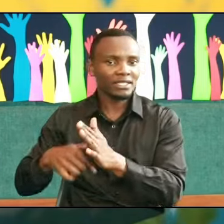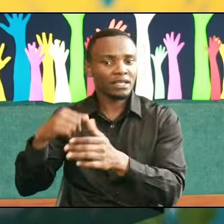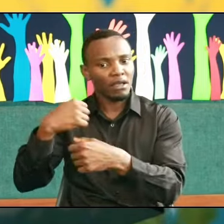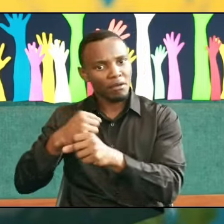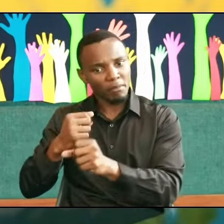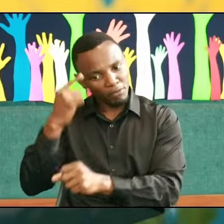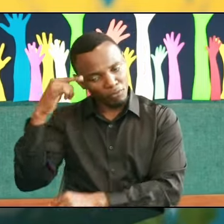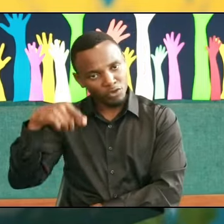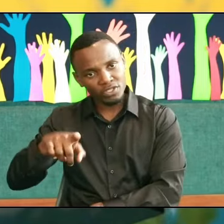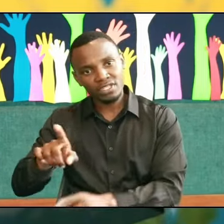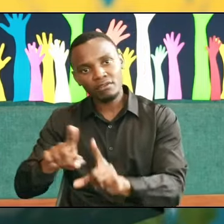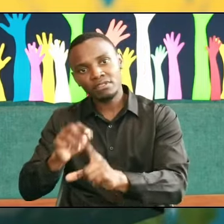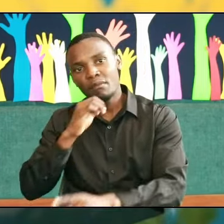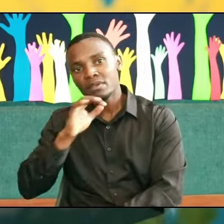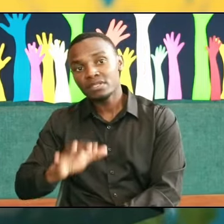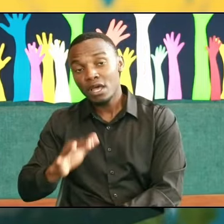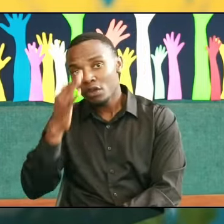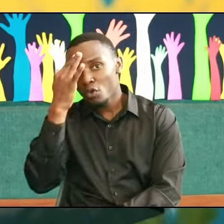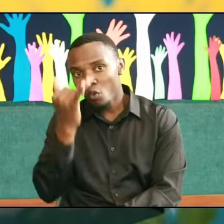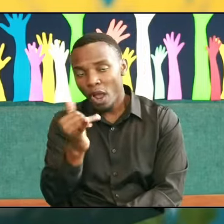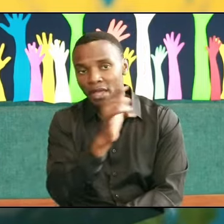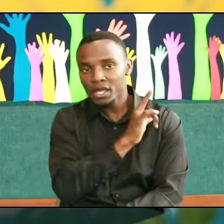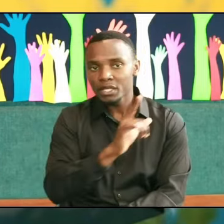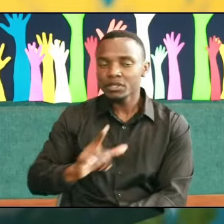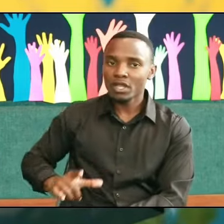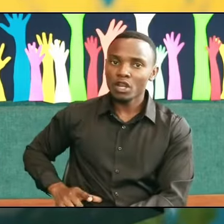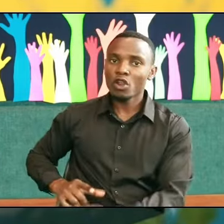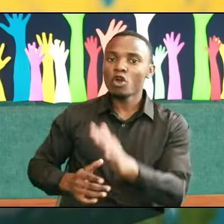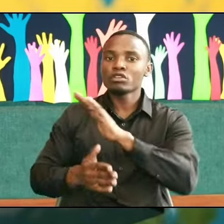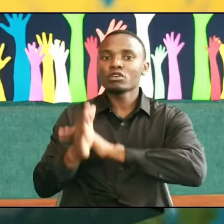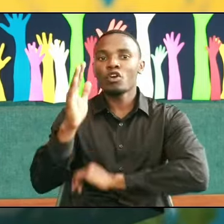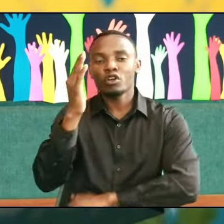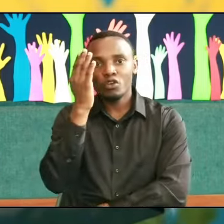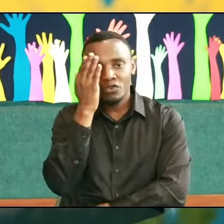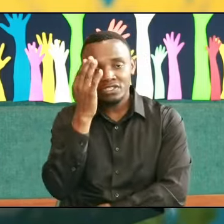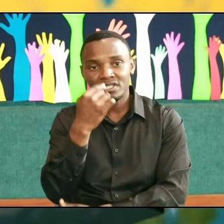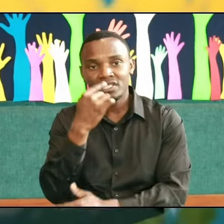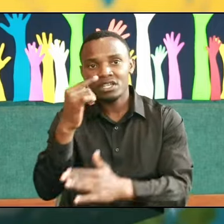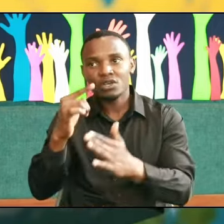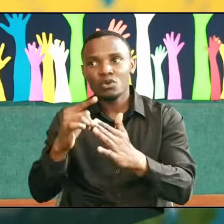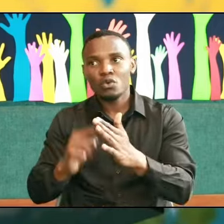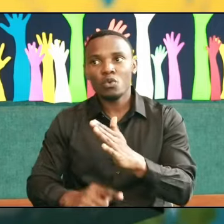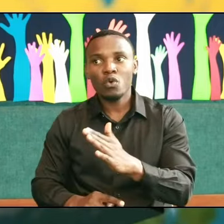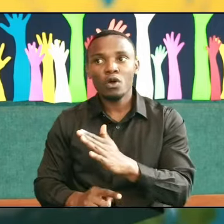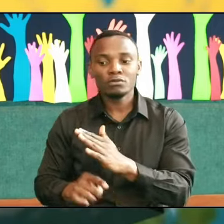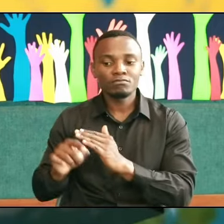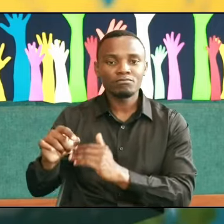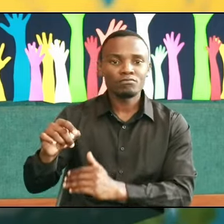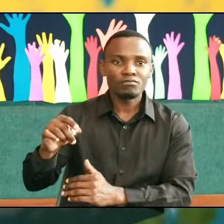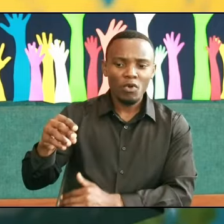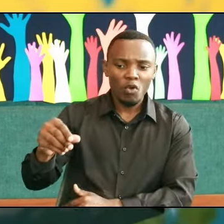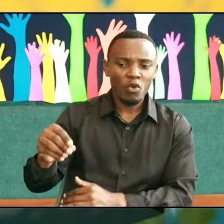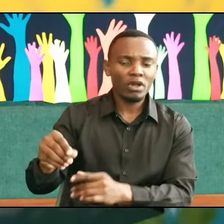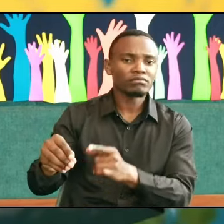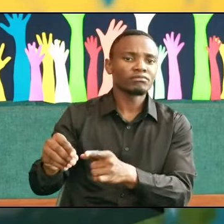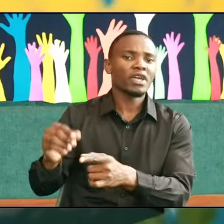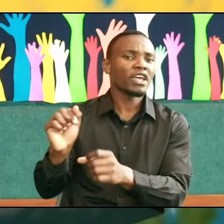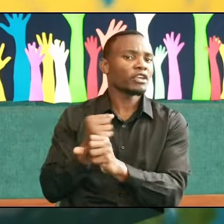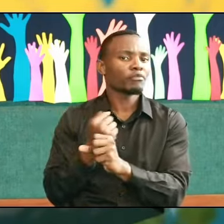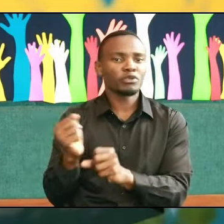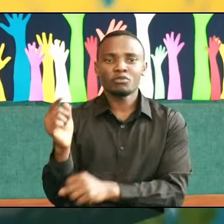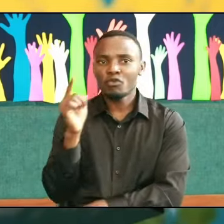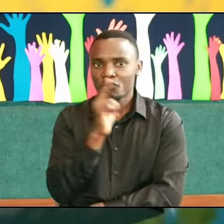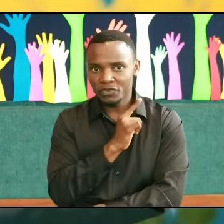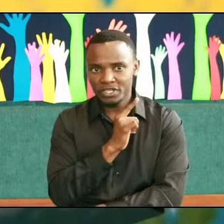your son. For thus saith the Lord, the God of Israel, the bin of flour shall not be used up, nor